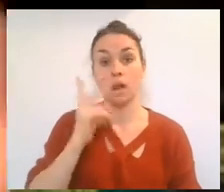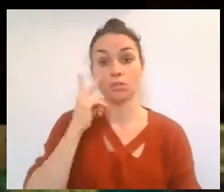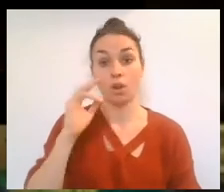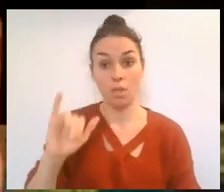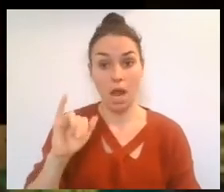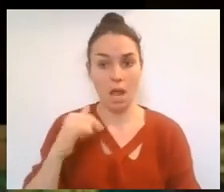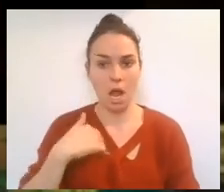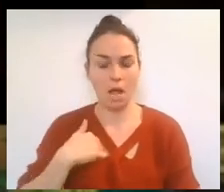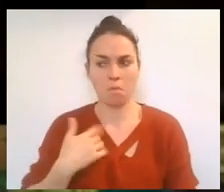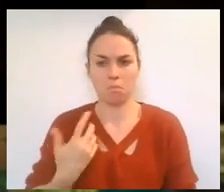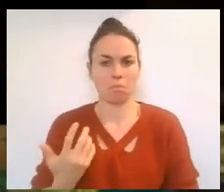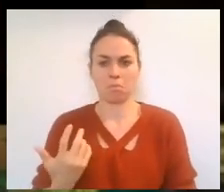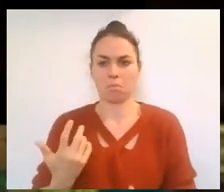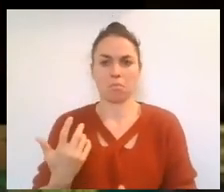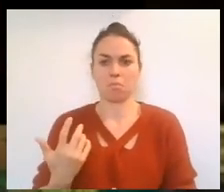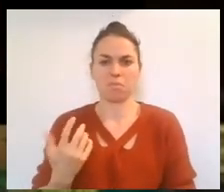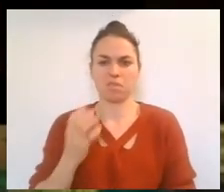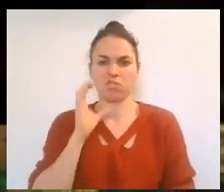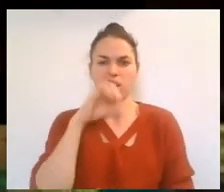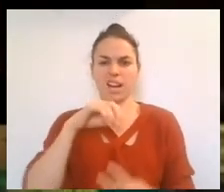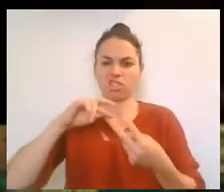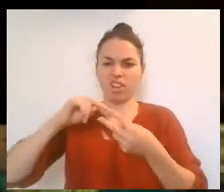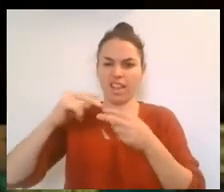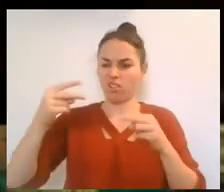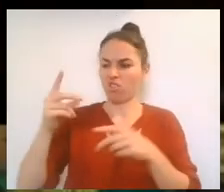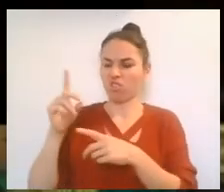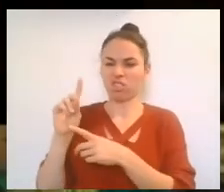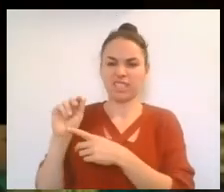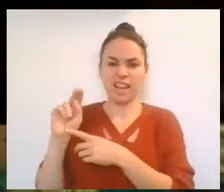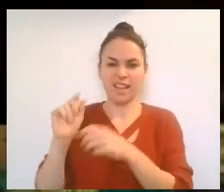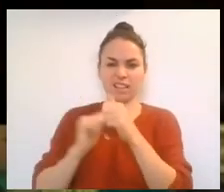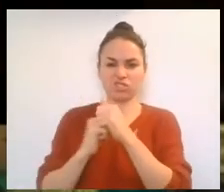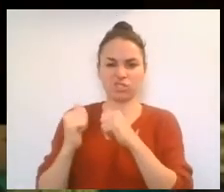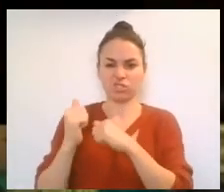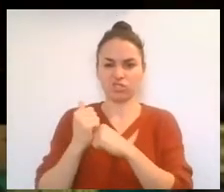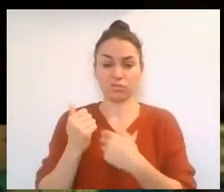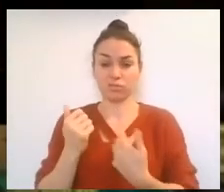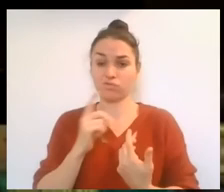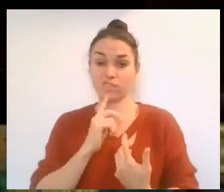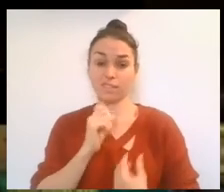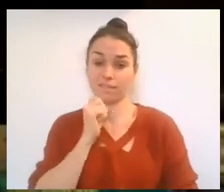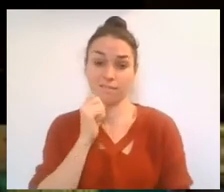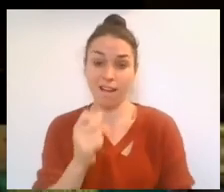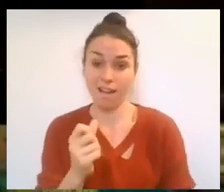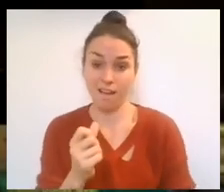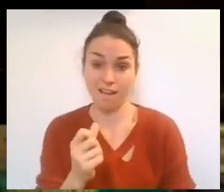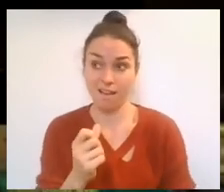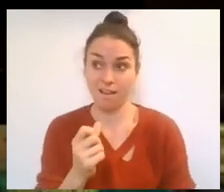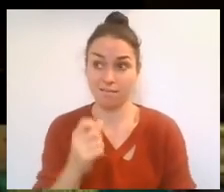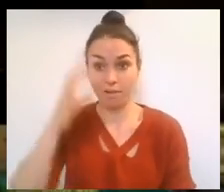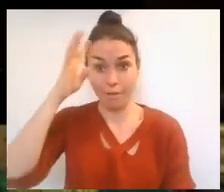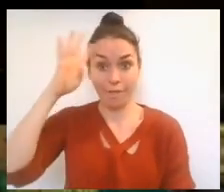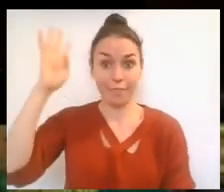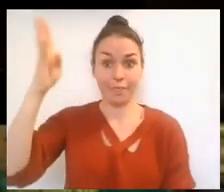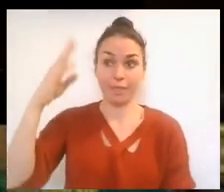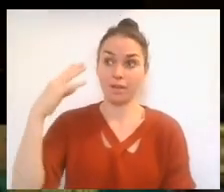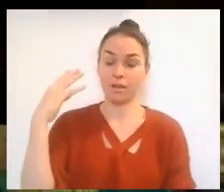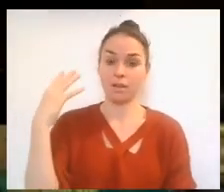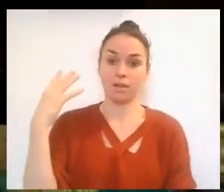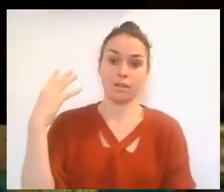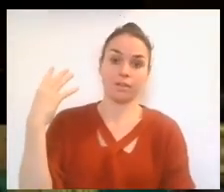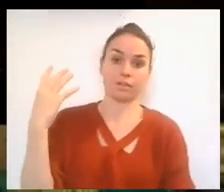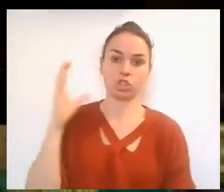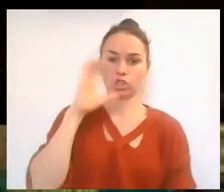I thought, helical structure of DNA is not something that is that bizarre. So I find it easy